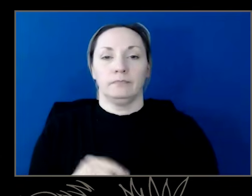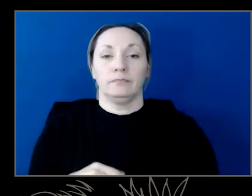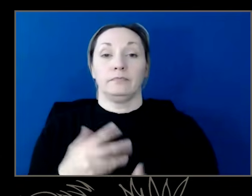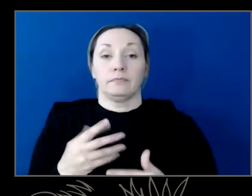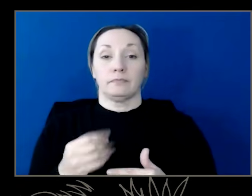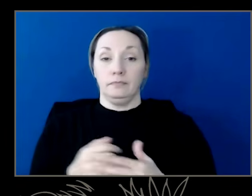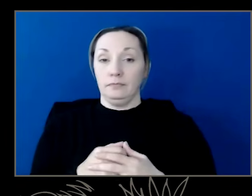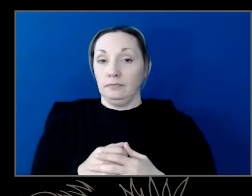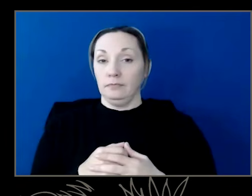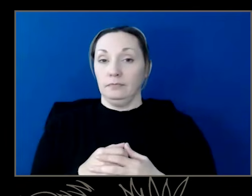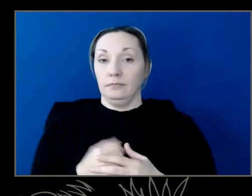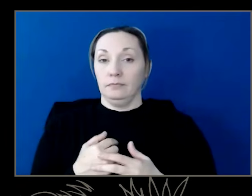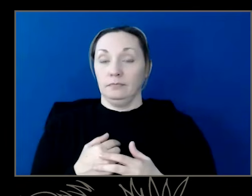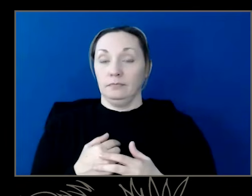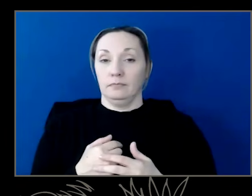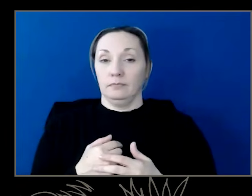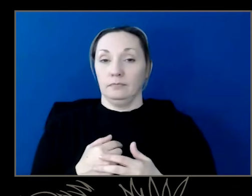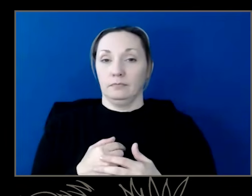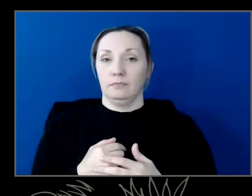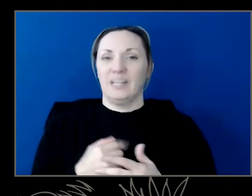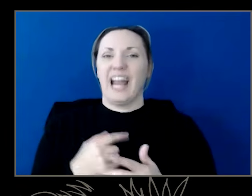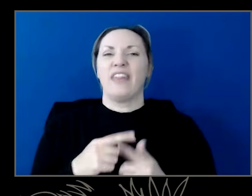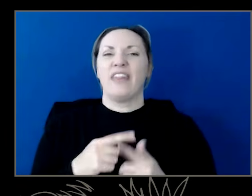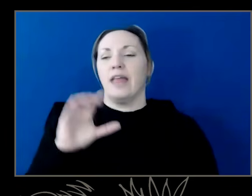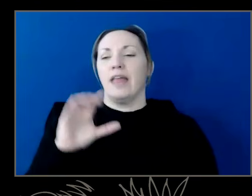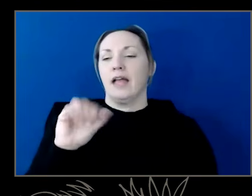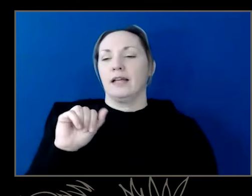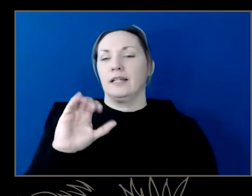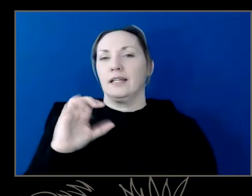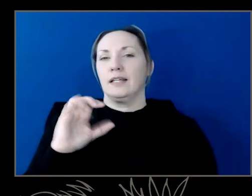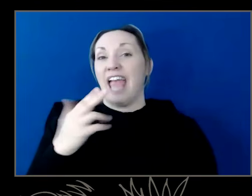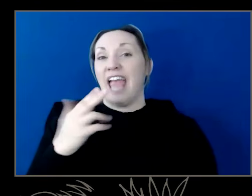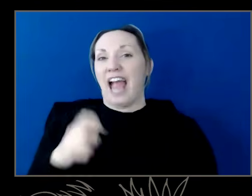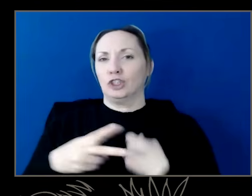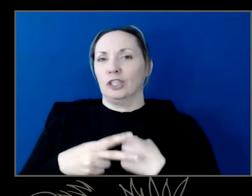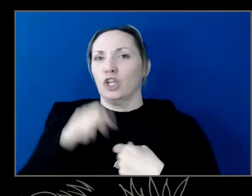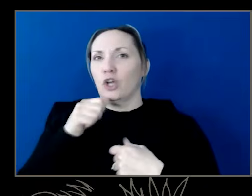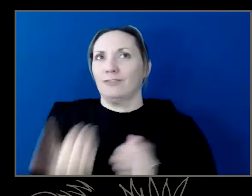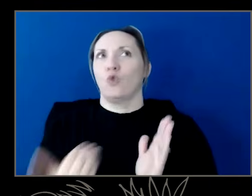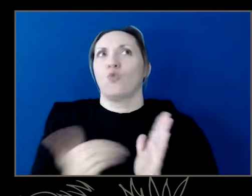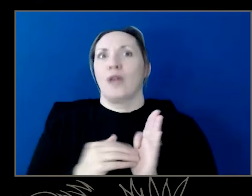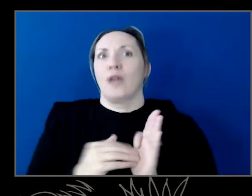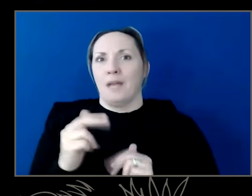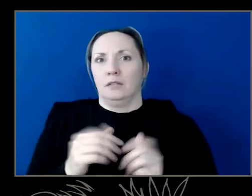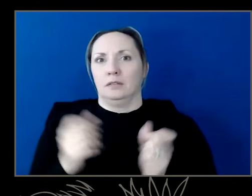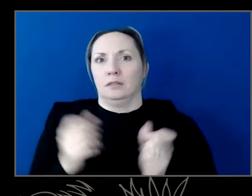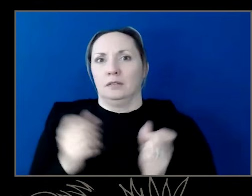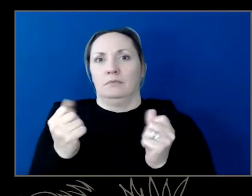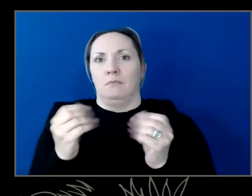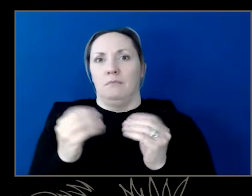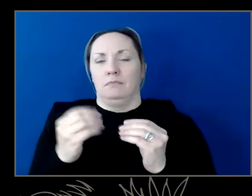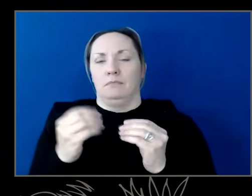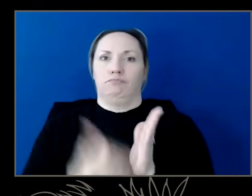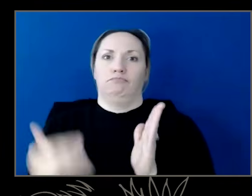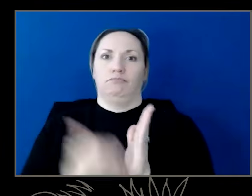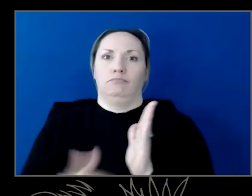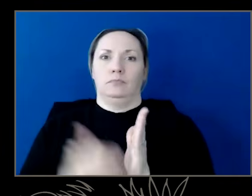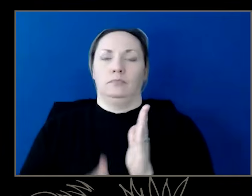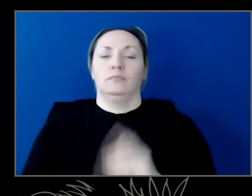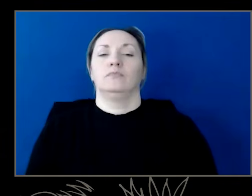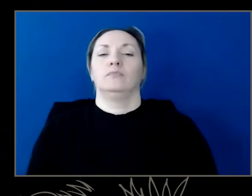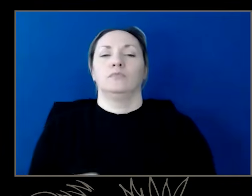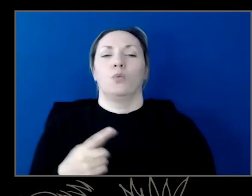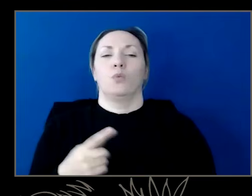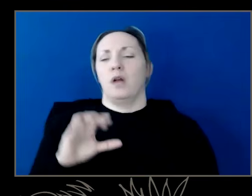and we cache things so that way you don't have to rebuild stuff multiple times if it doesn't need it. We're just going to bypass the cache for